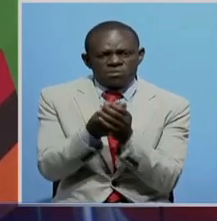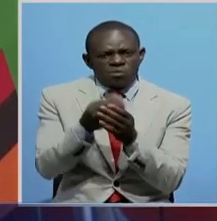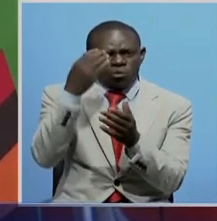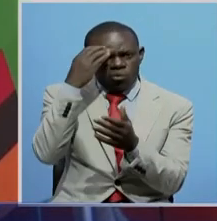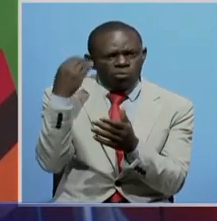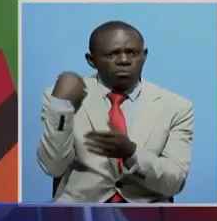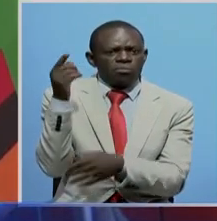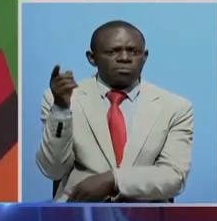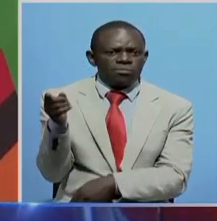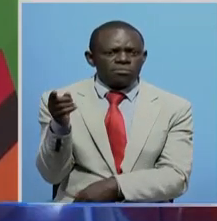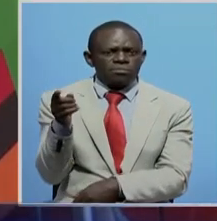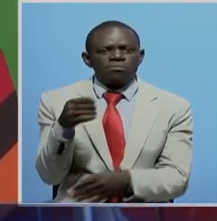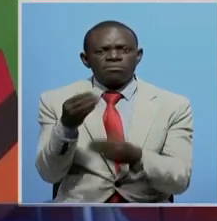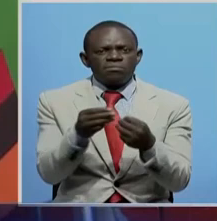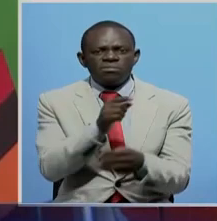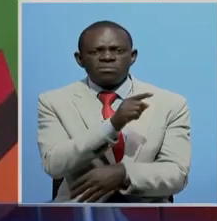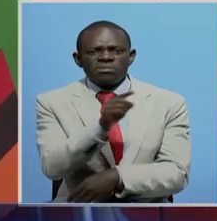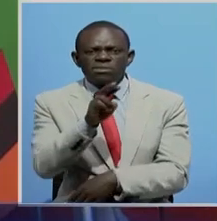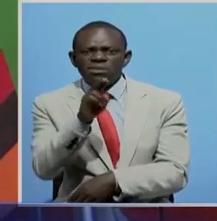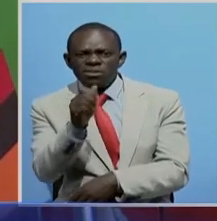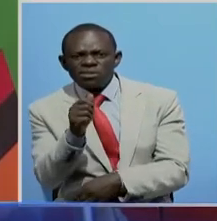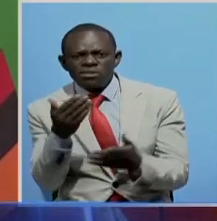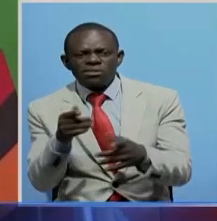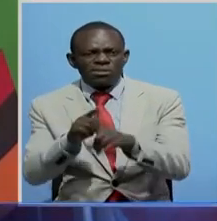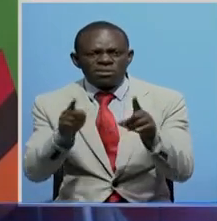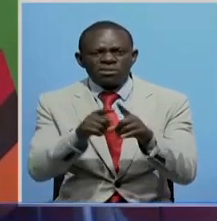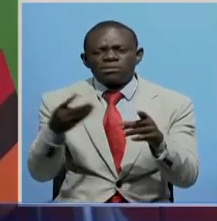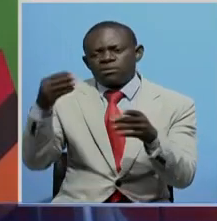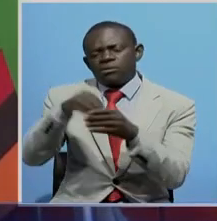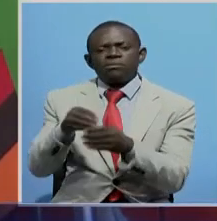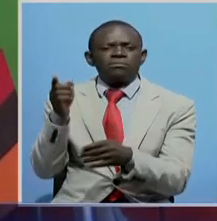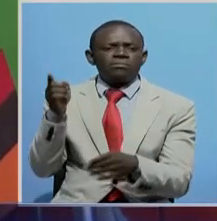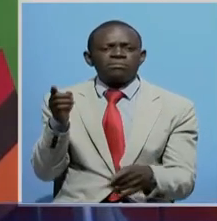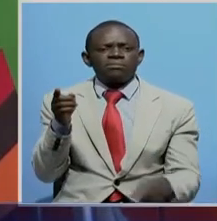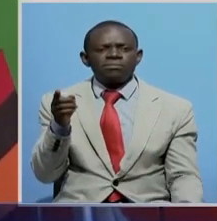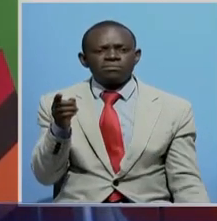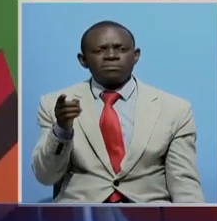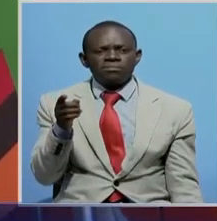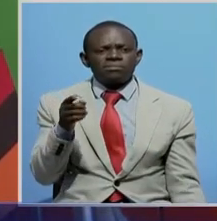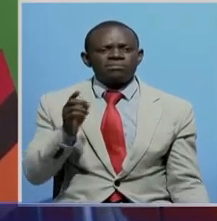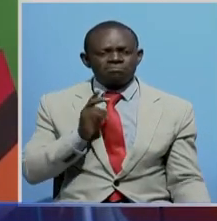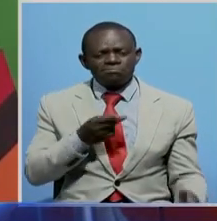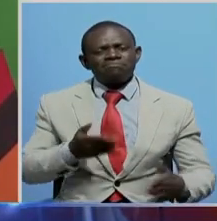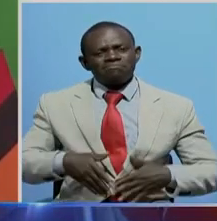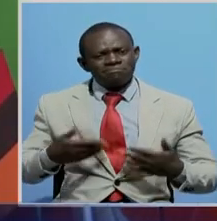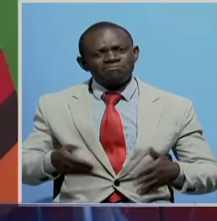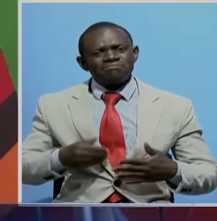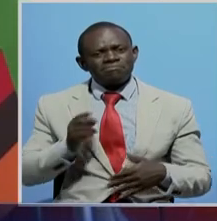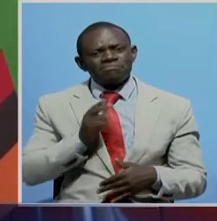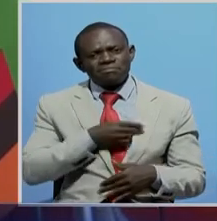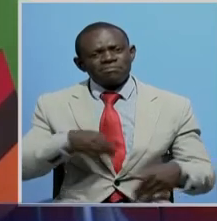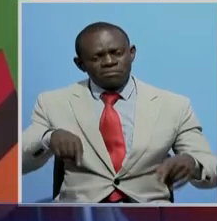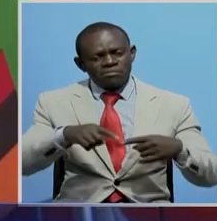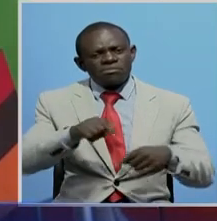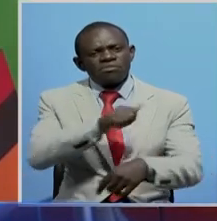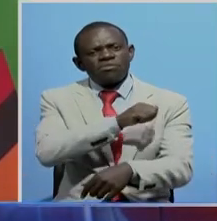bring PACRA, ZRIA and everybody else under one roof. And so to me, this is exciting because as a local authority, we are the center